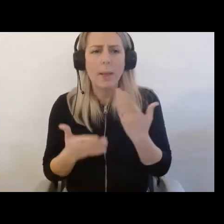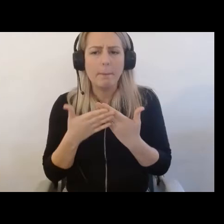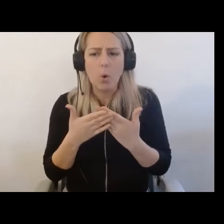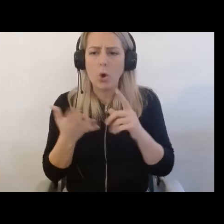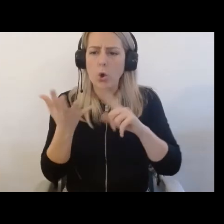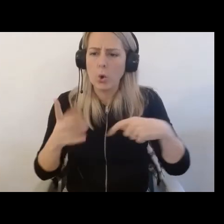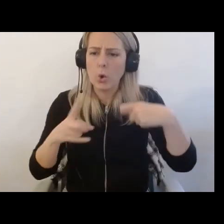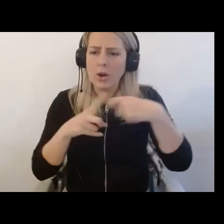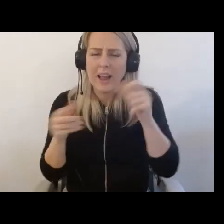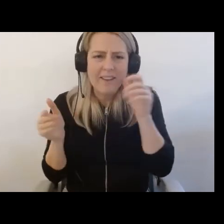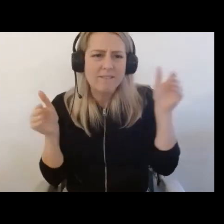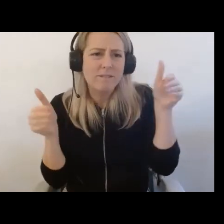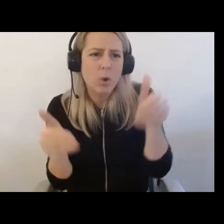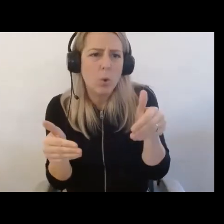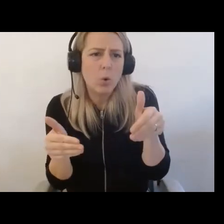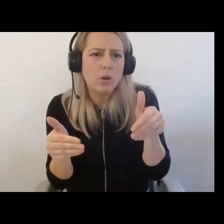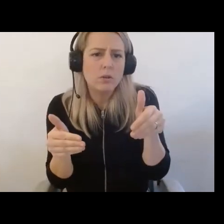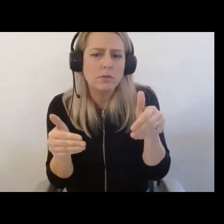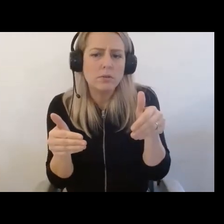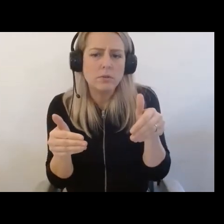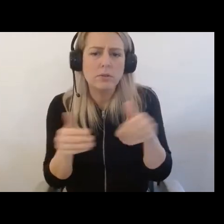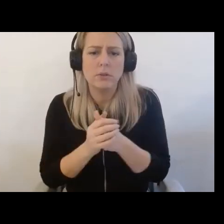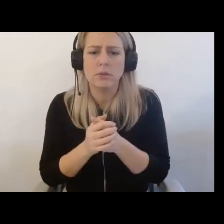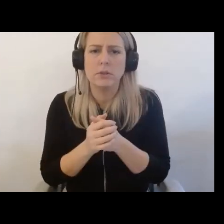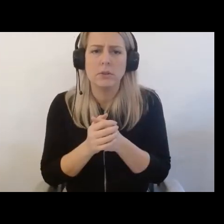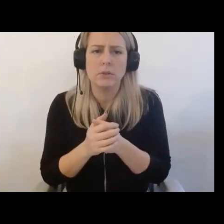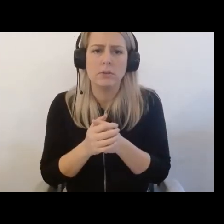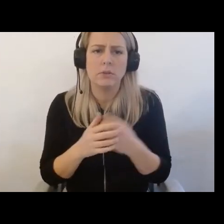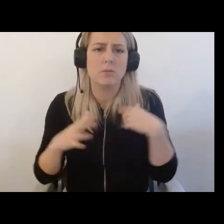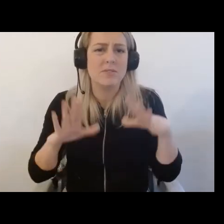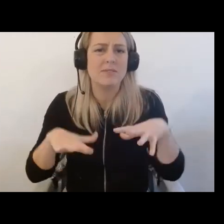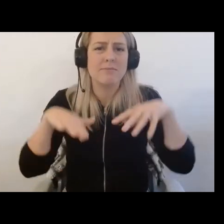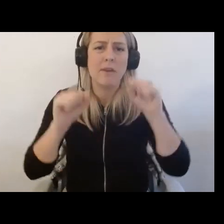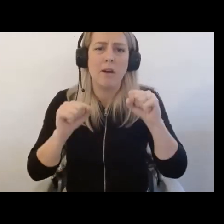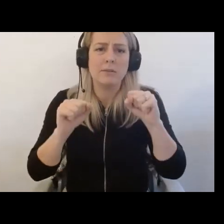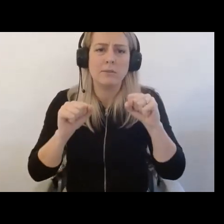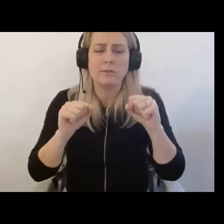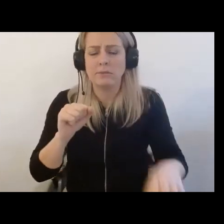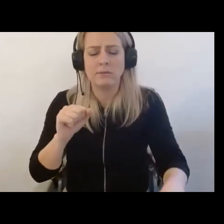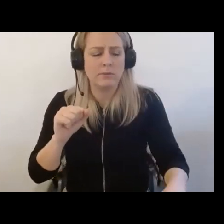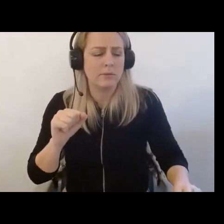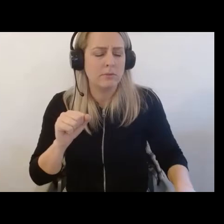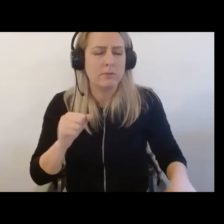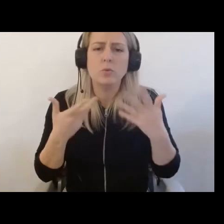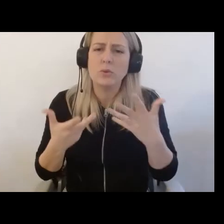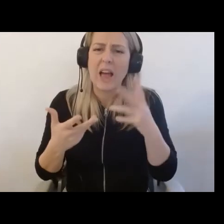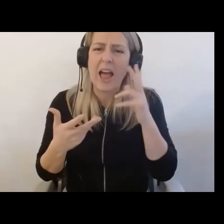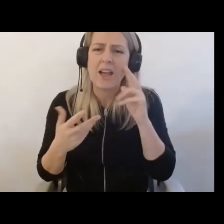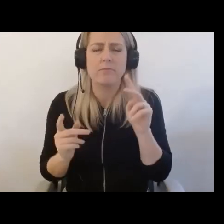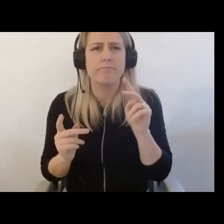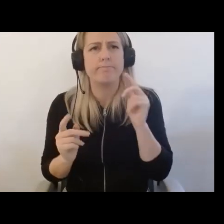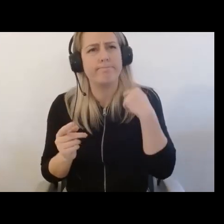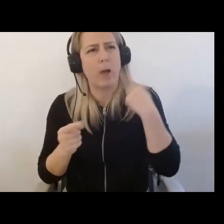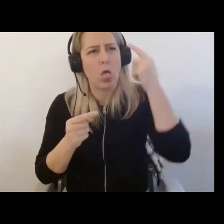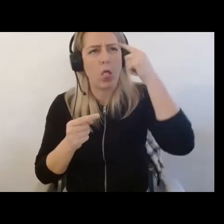I suppose I just wanted to start as well briefly, as I was thinking about today's session, kind of reflecting on my own educational